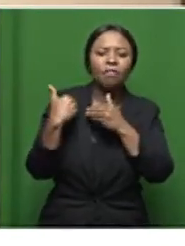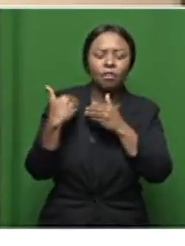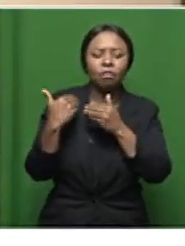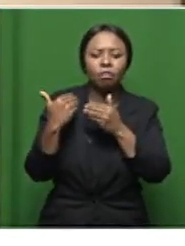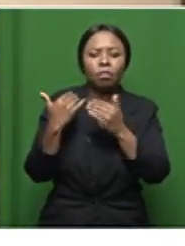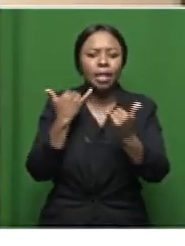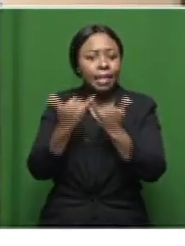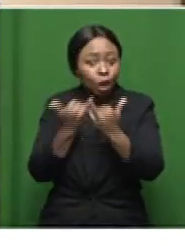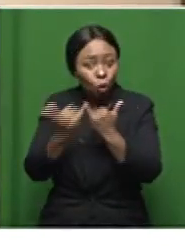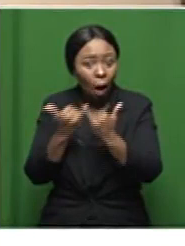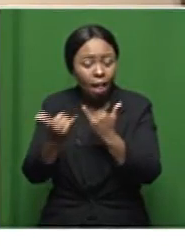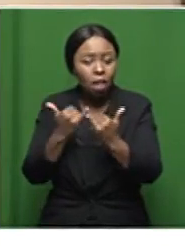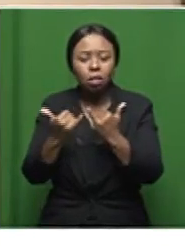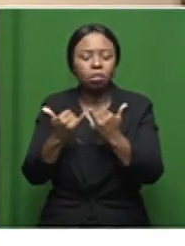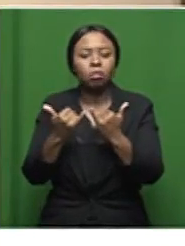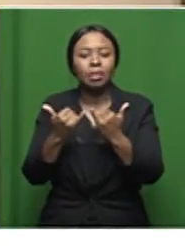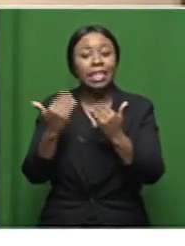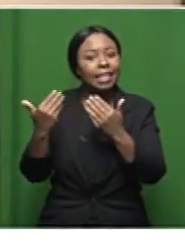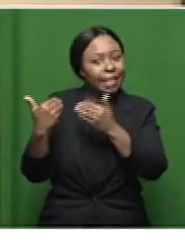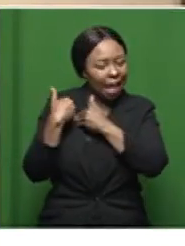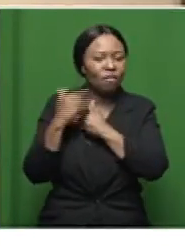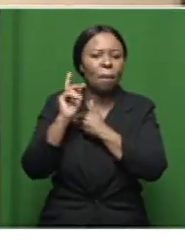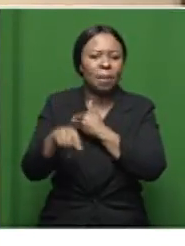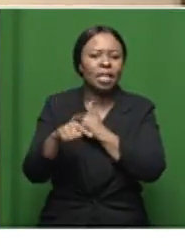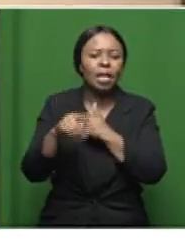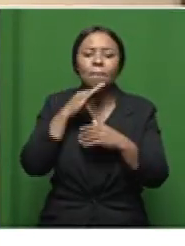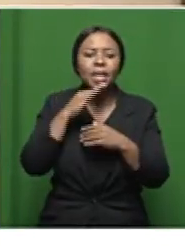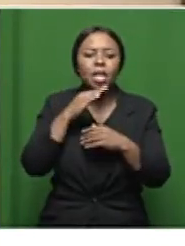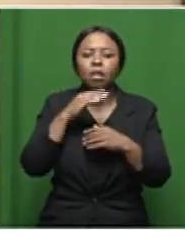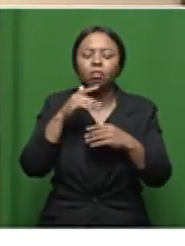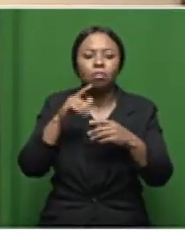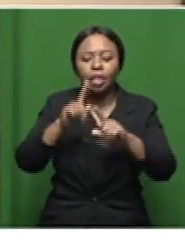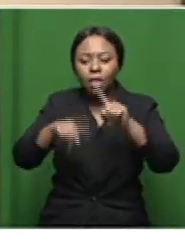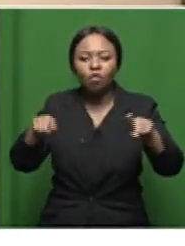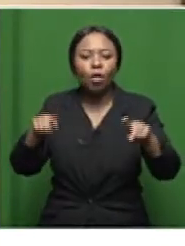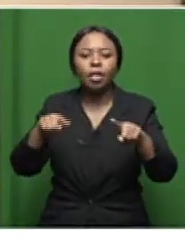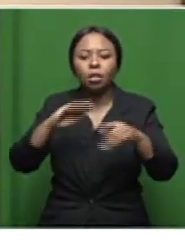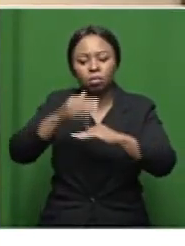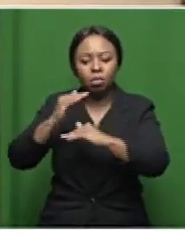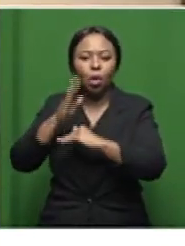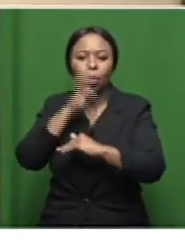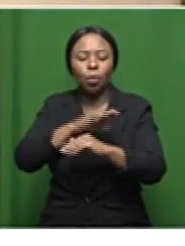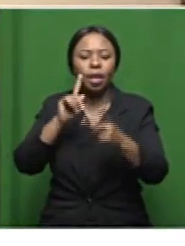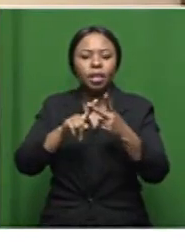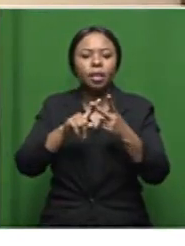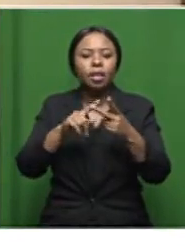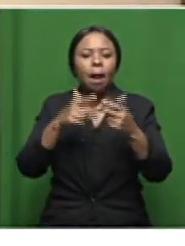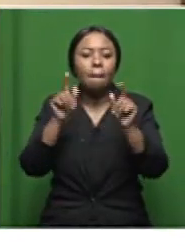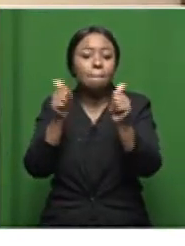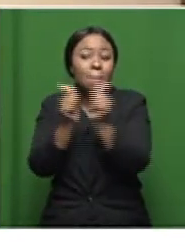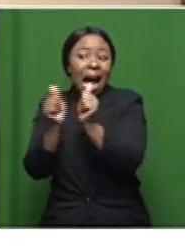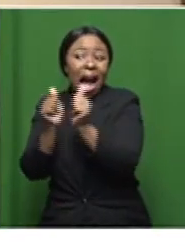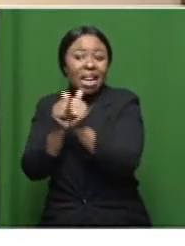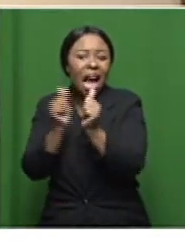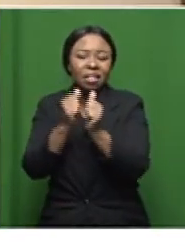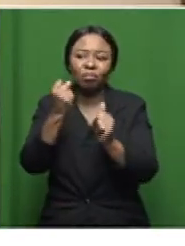if people don't have safe sexual practices, meaning they don't use barrier methods, they have multiple partners, that's a risk factor.